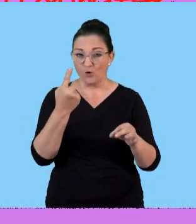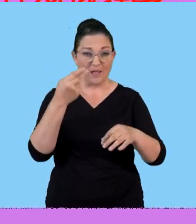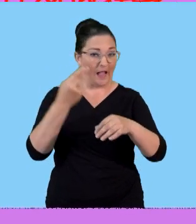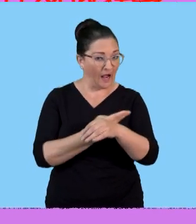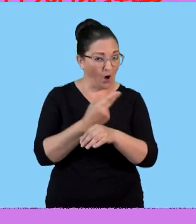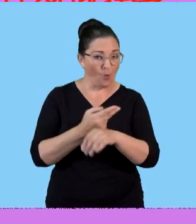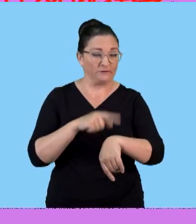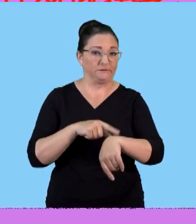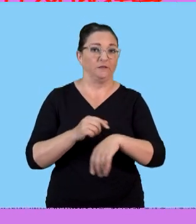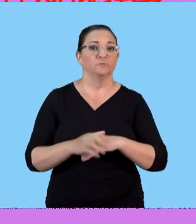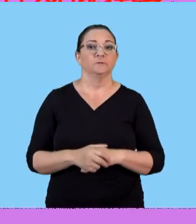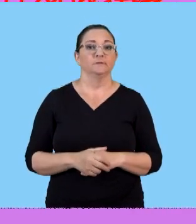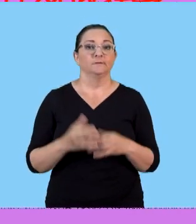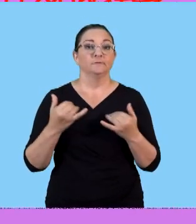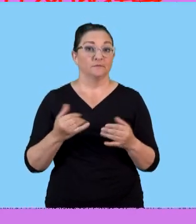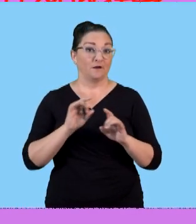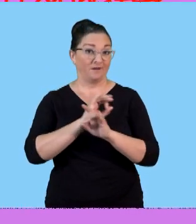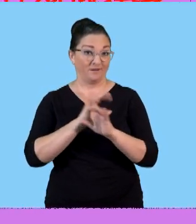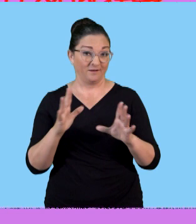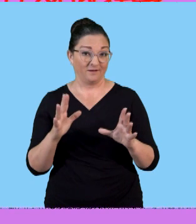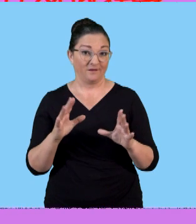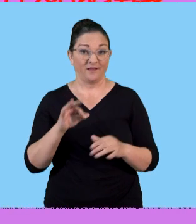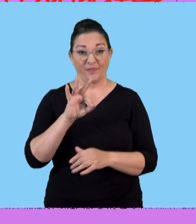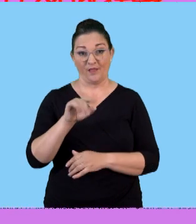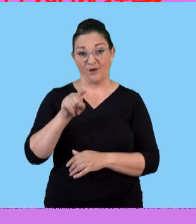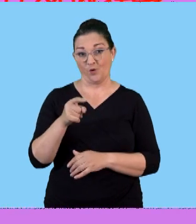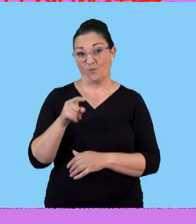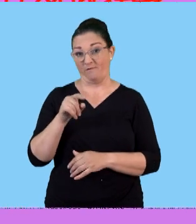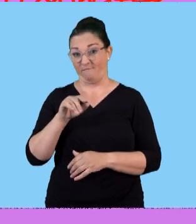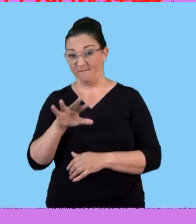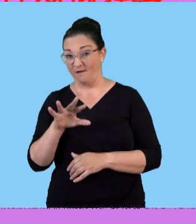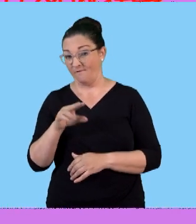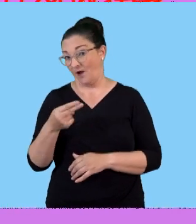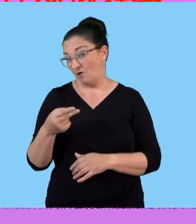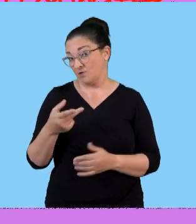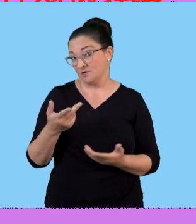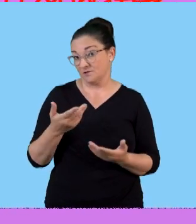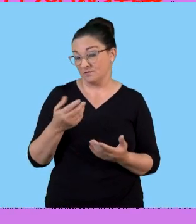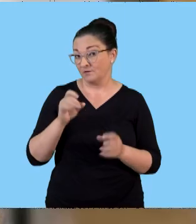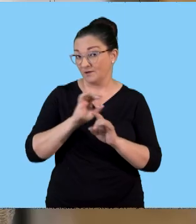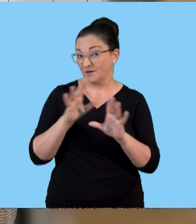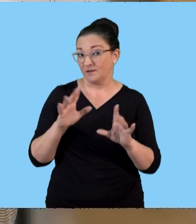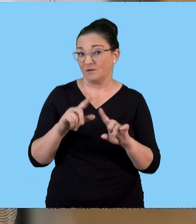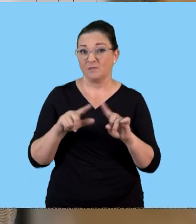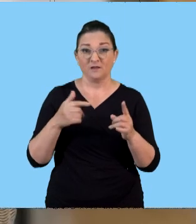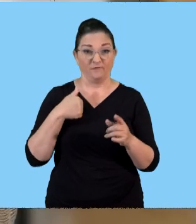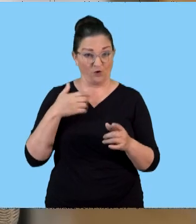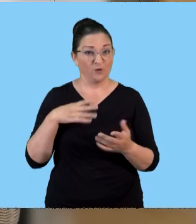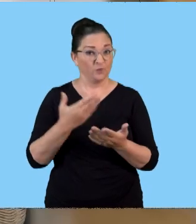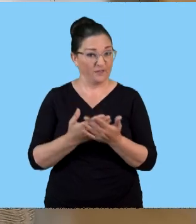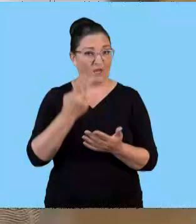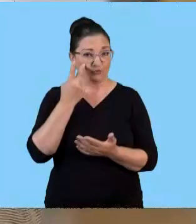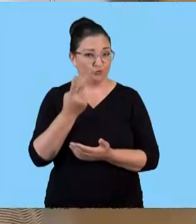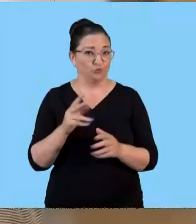hours only. Okay, guys, are we clear on this 3 hours, 30 minutes? Okay, if you want, we can look at